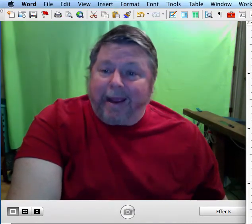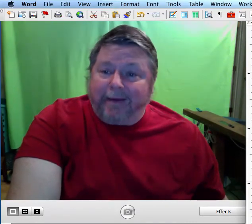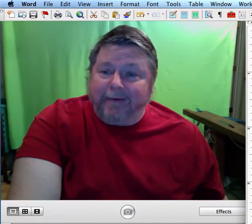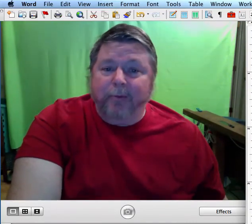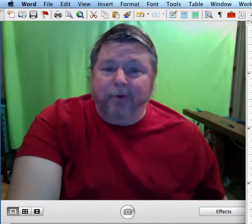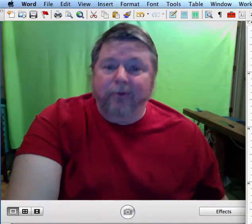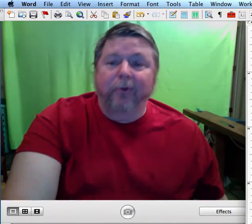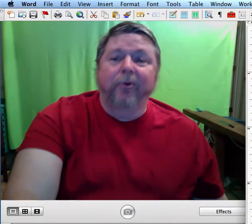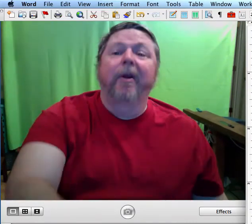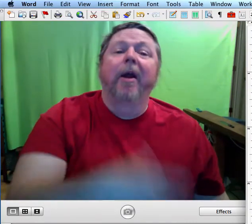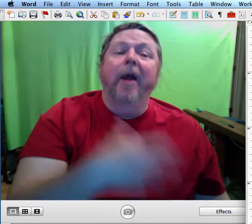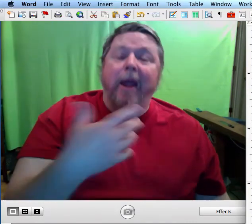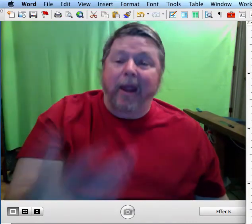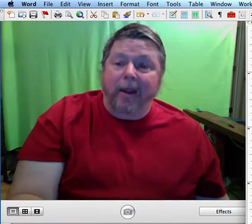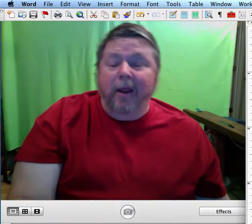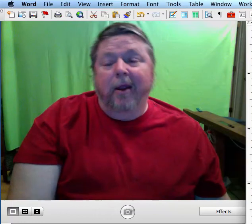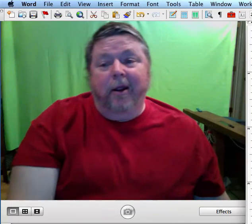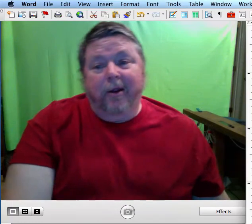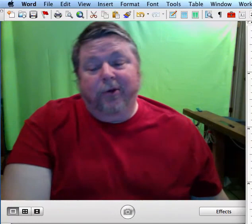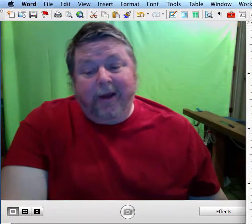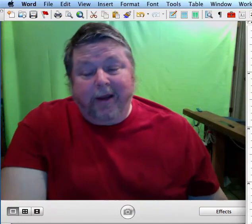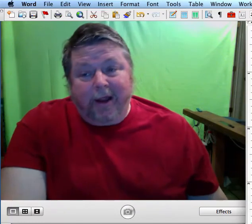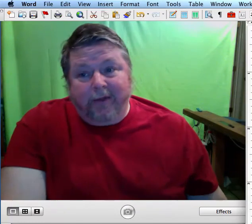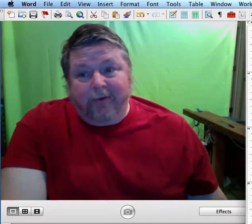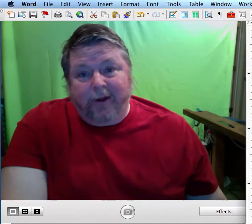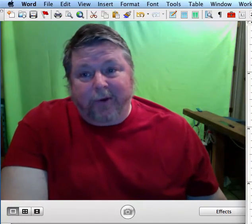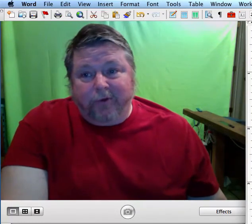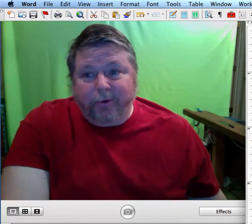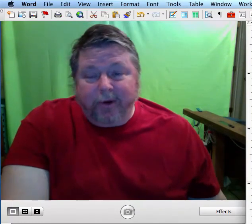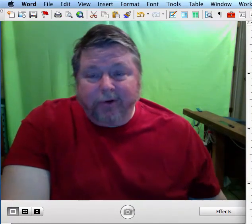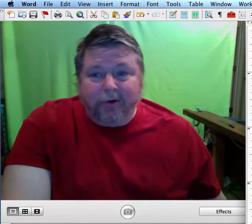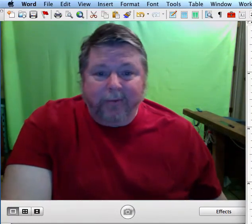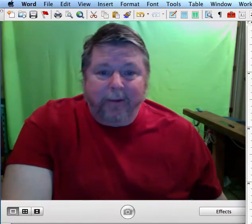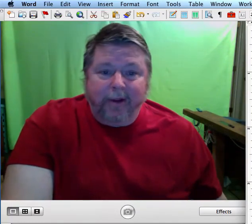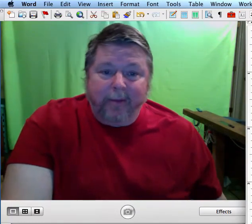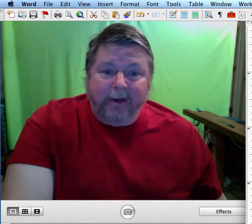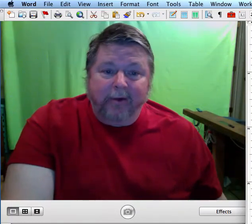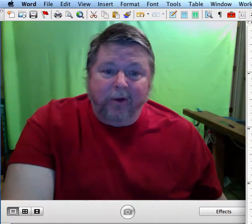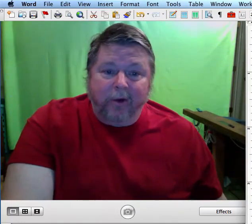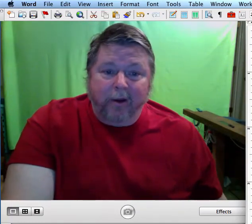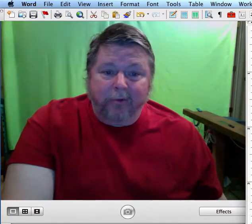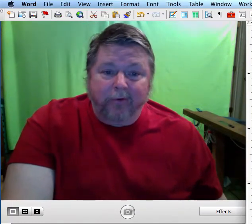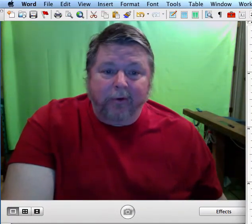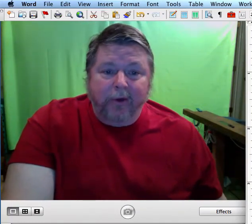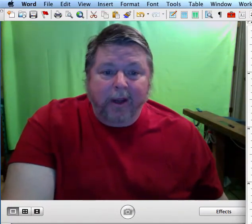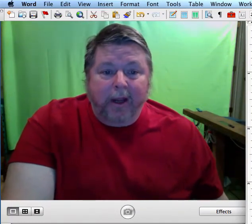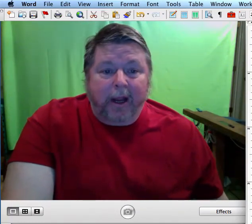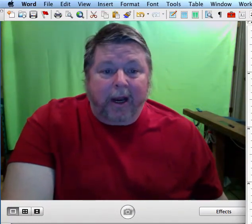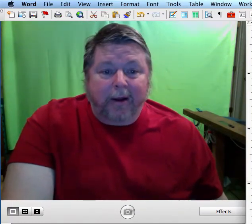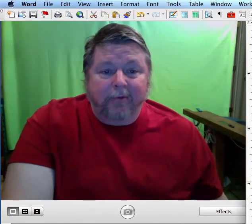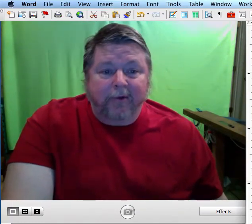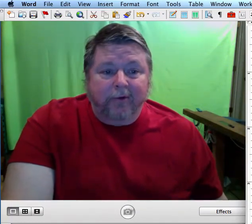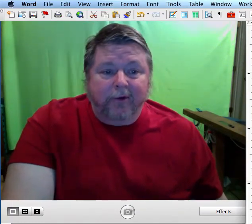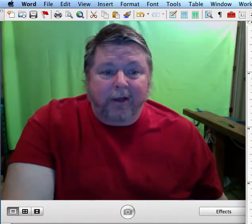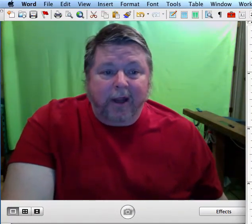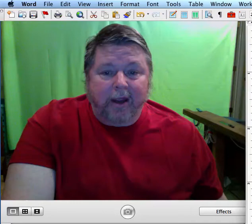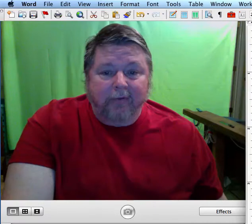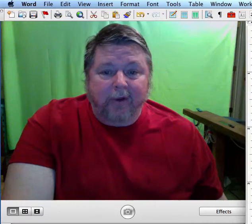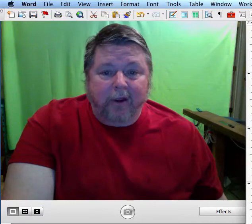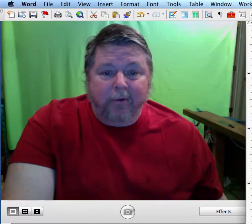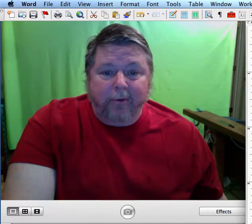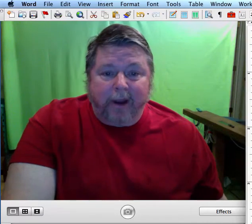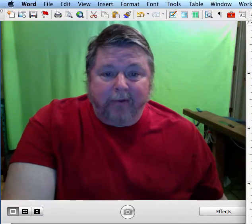by asking the person you're observing, hey, do I need to have any special permissions to be able to come in and observe you? A lot of times, visitors need